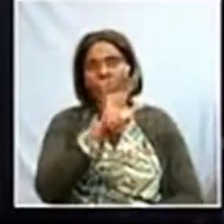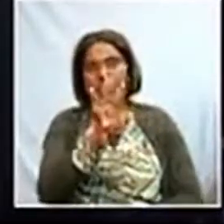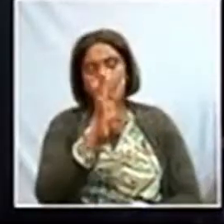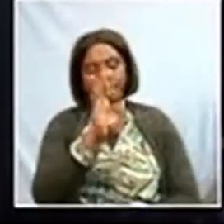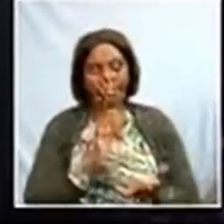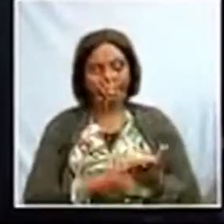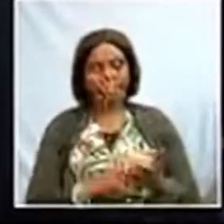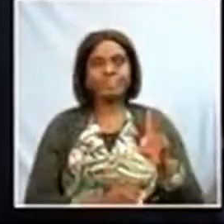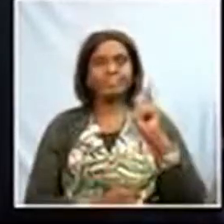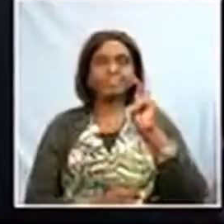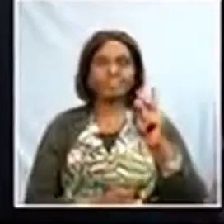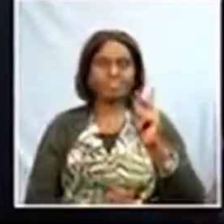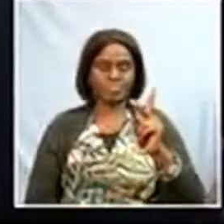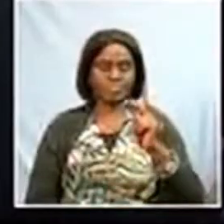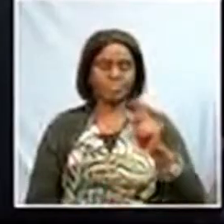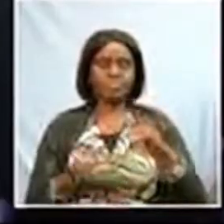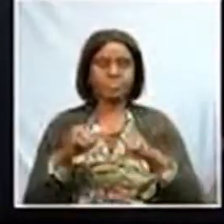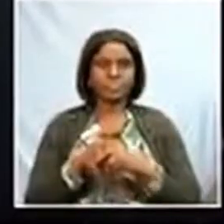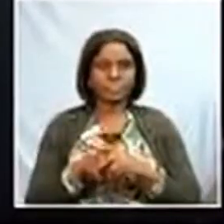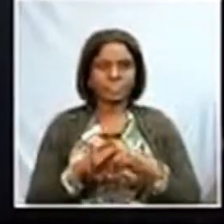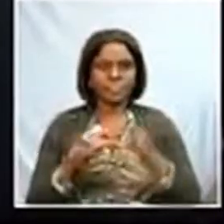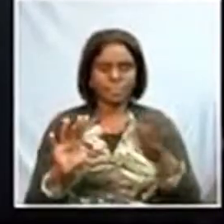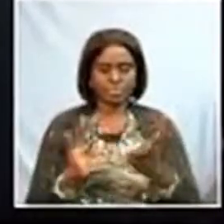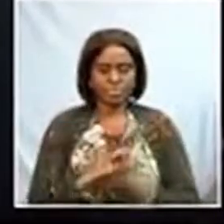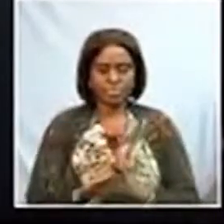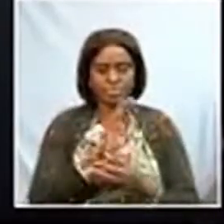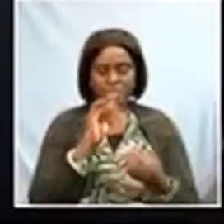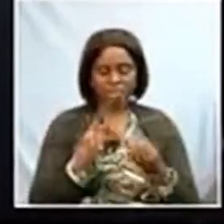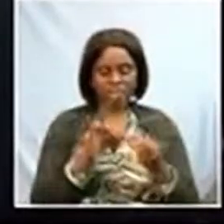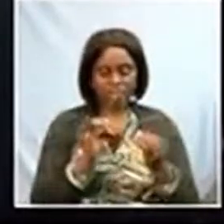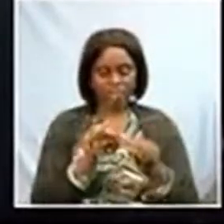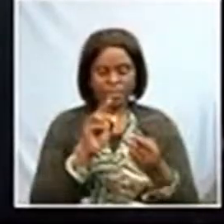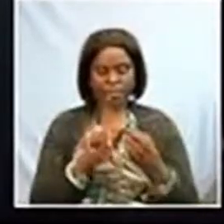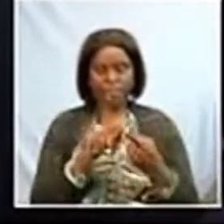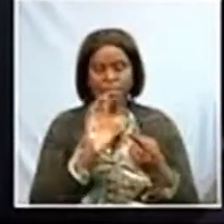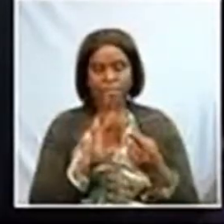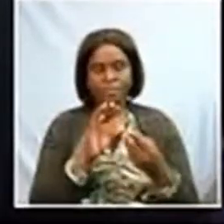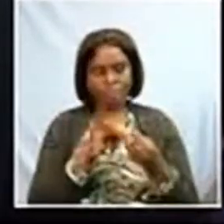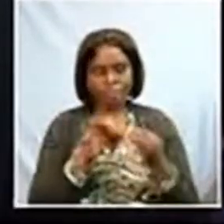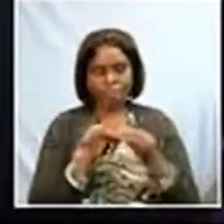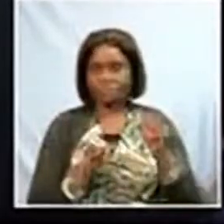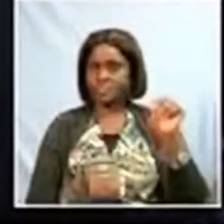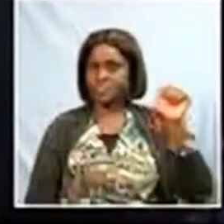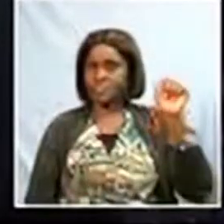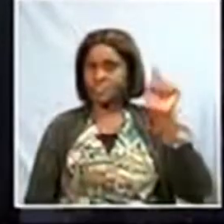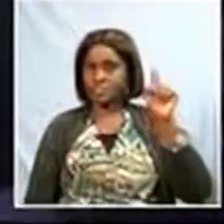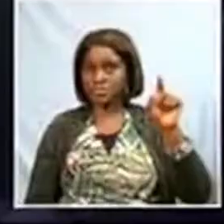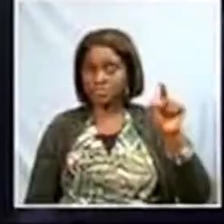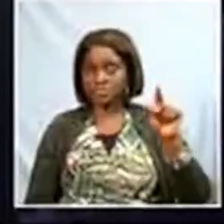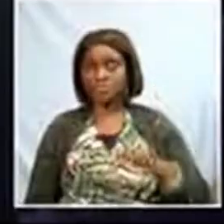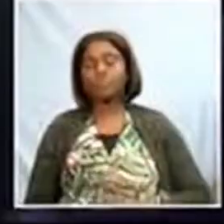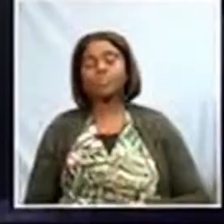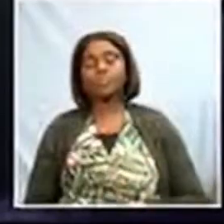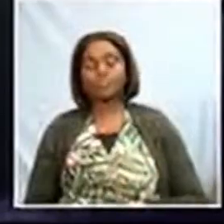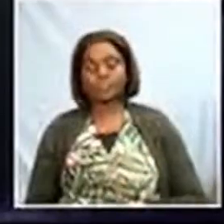254,000 kwacha. In page, on appendix 1, on appendix A,